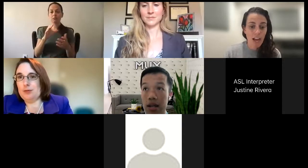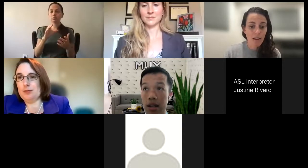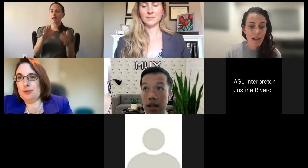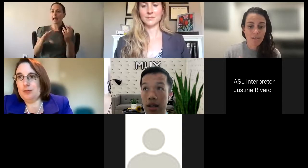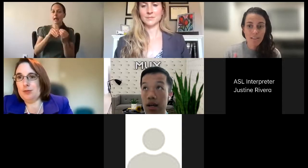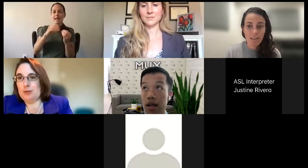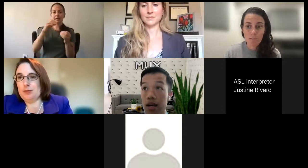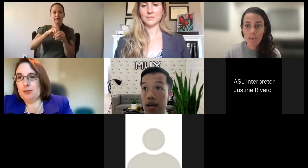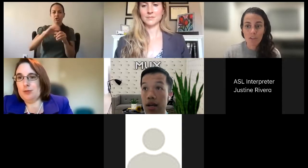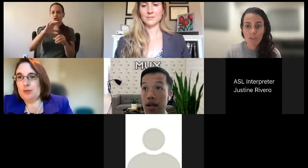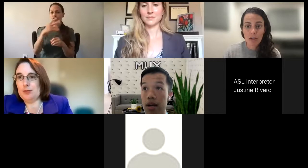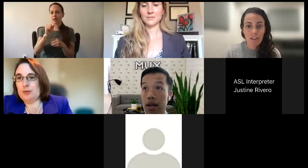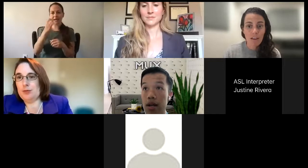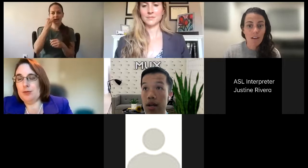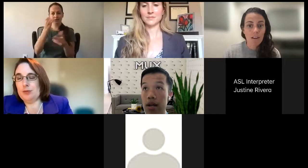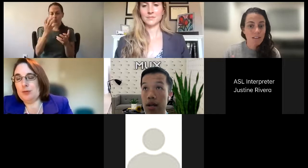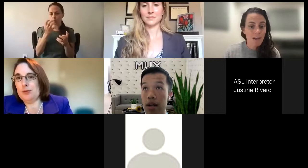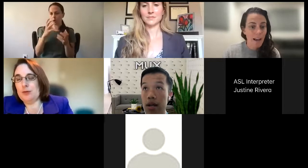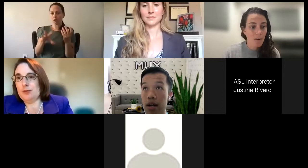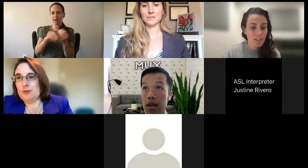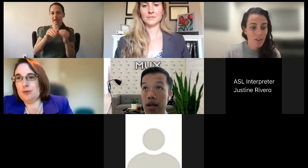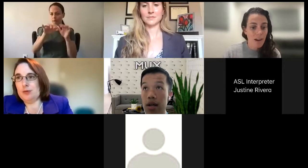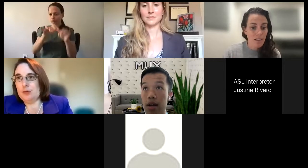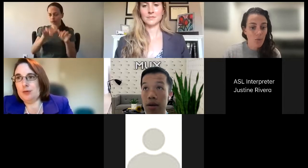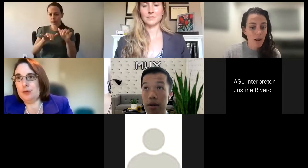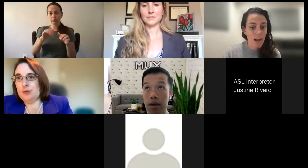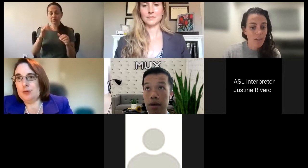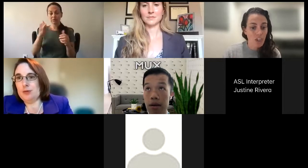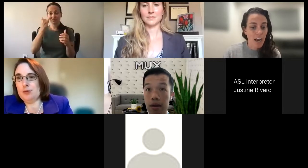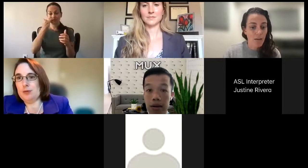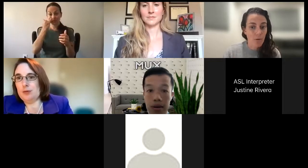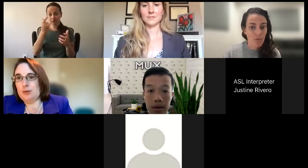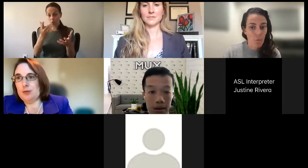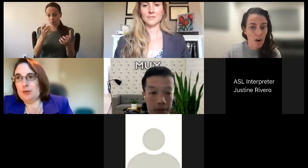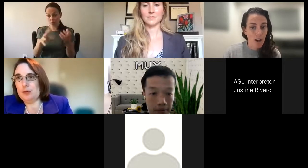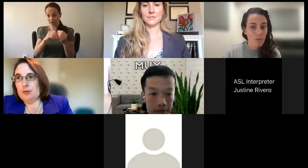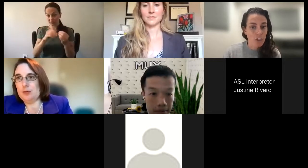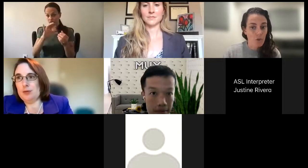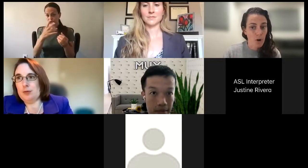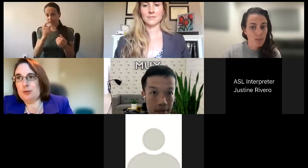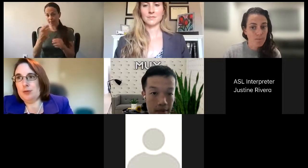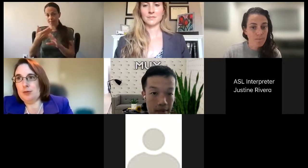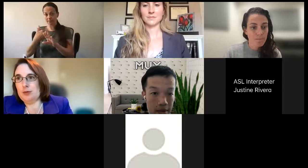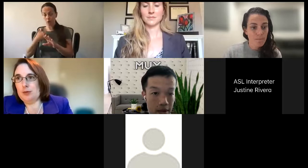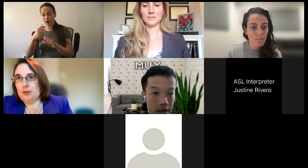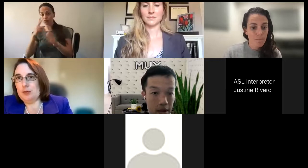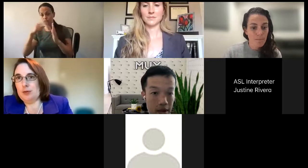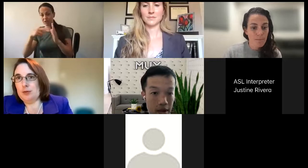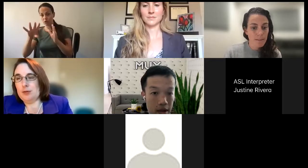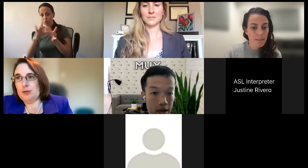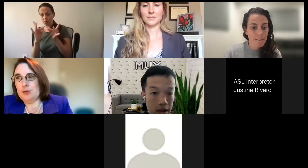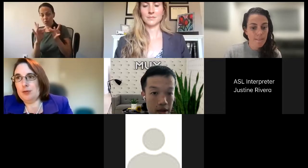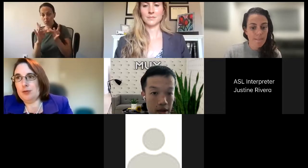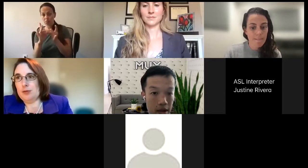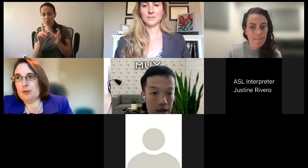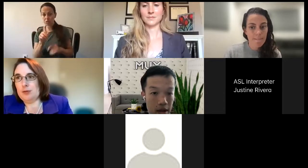the chat as I speak if there's anything to add, but is there anything you want to add in the chat before I read your remarks?